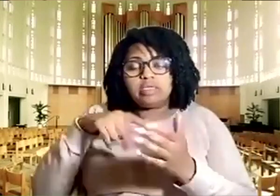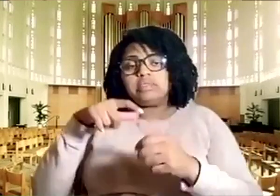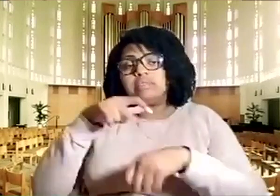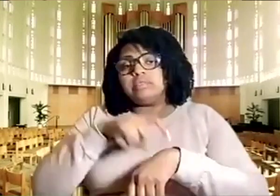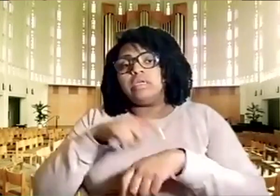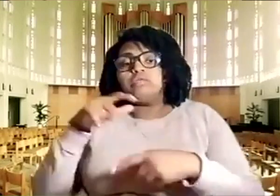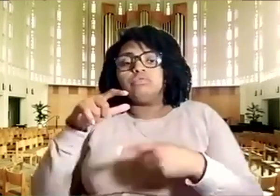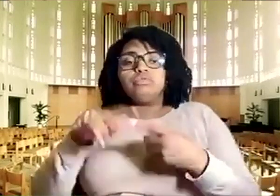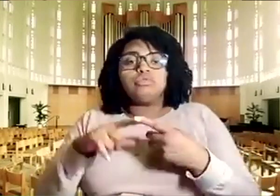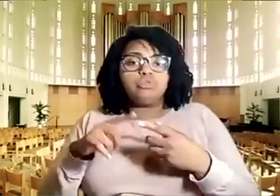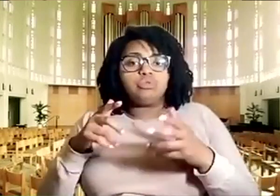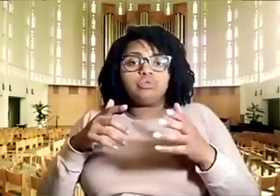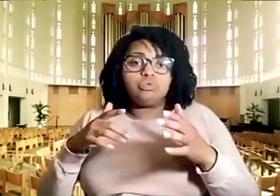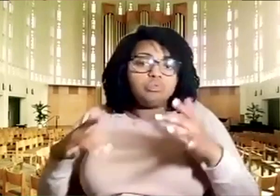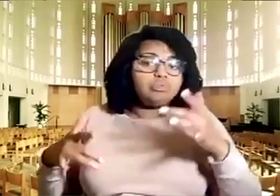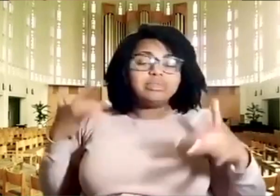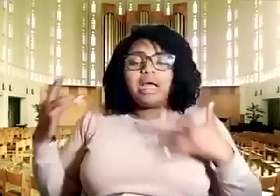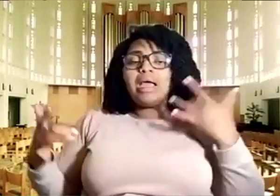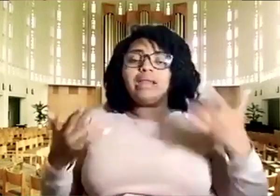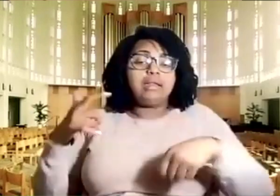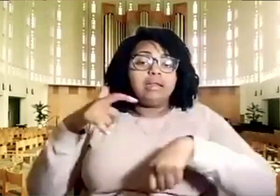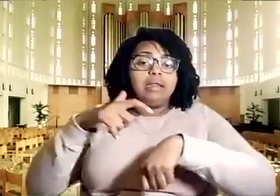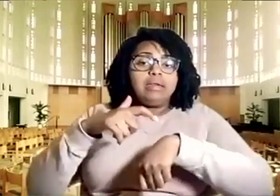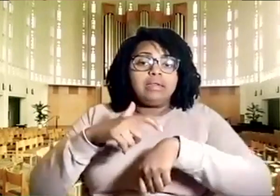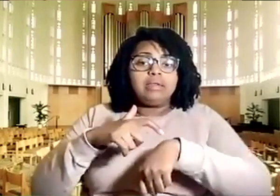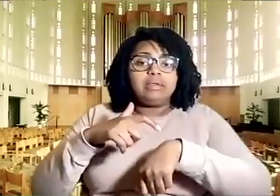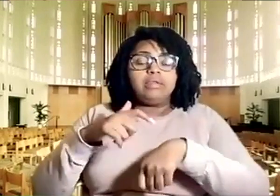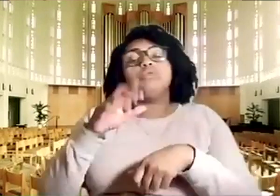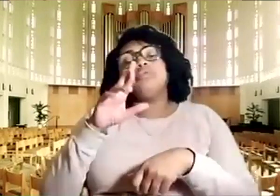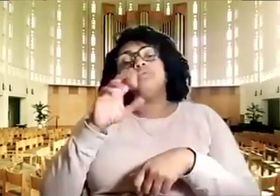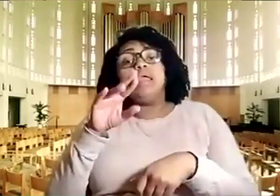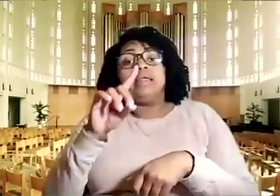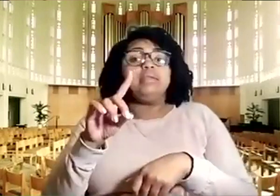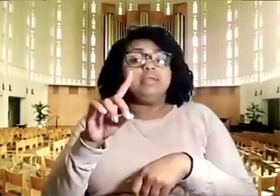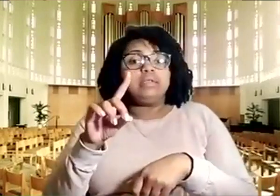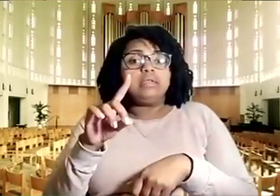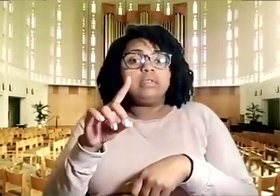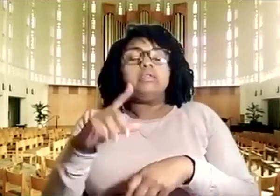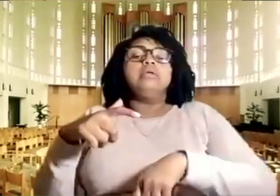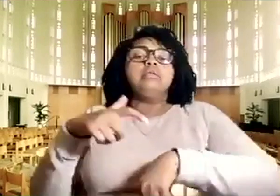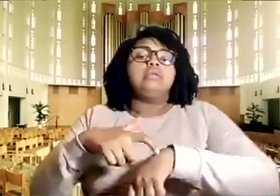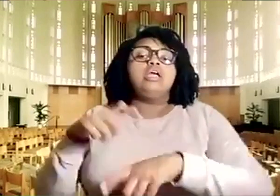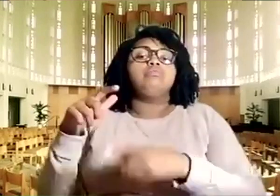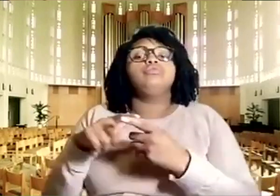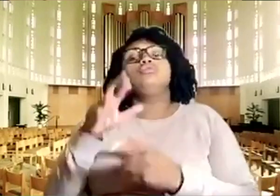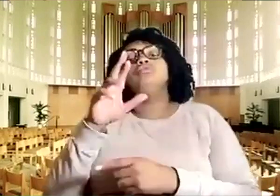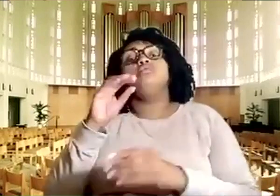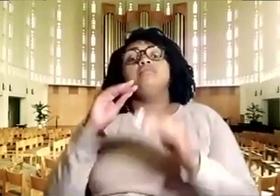to sew things together. A time for silence